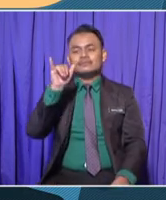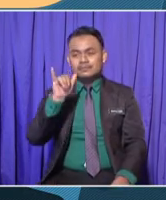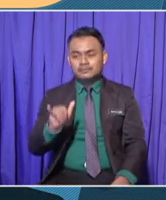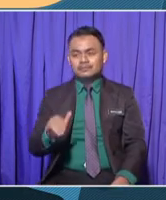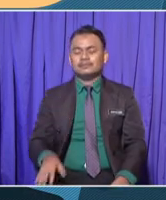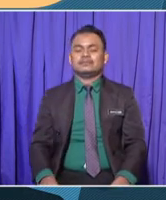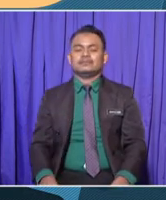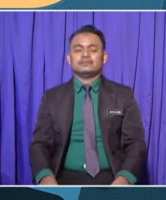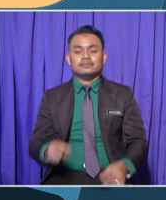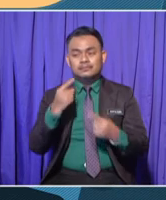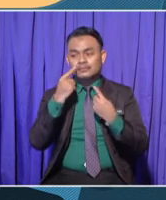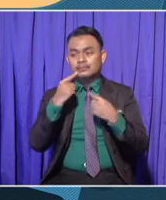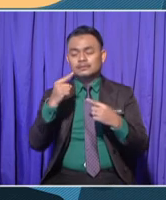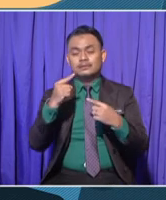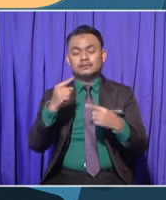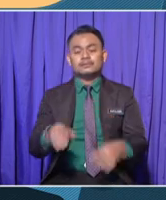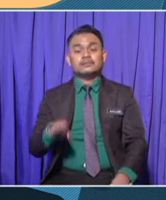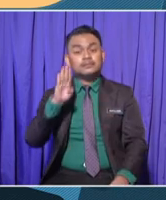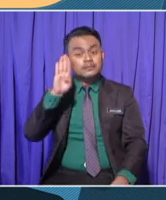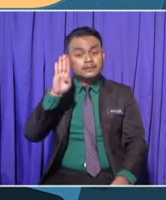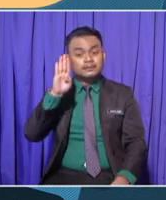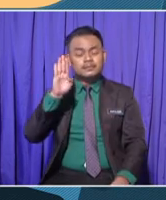Yes, the answer is B.